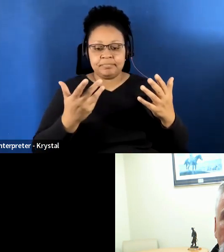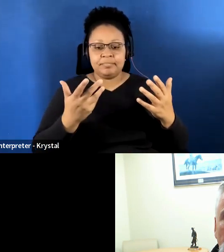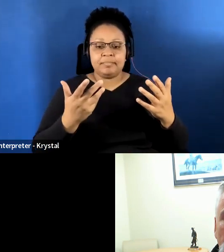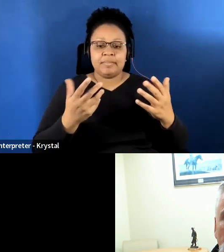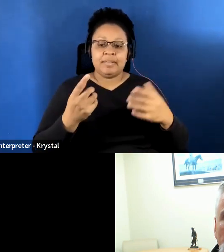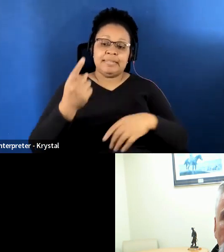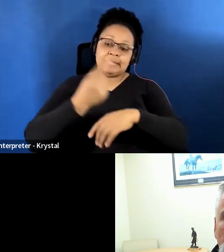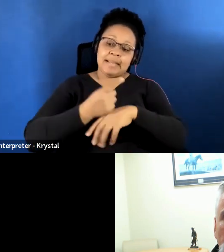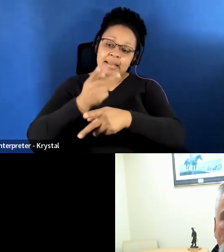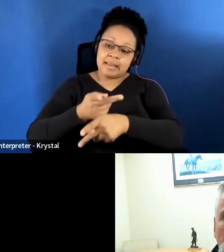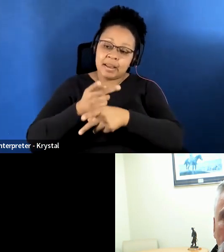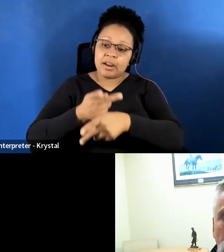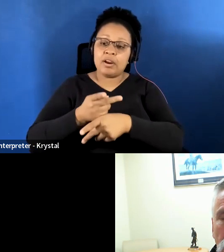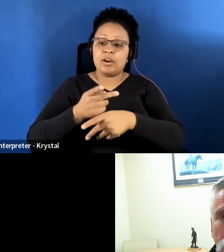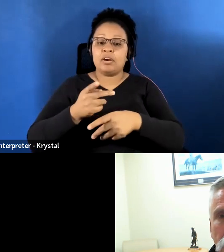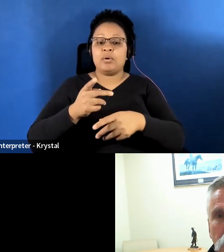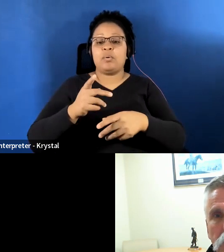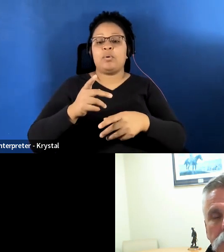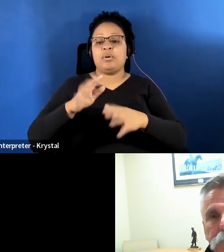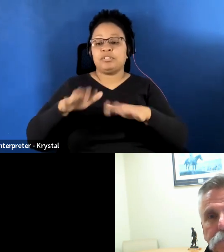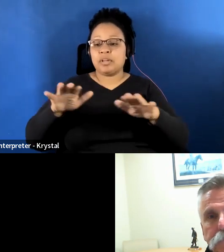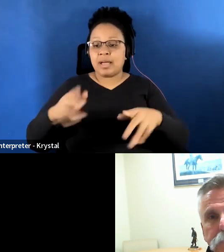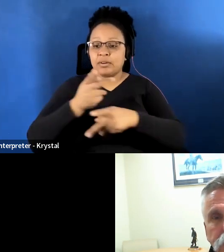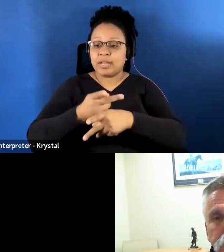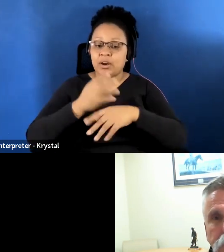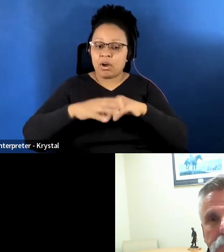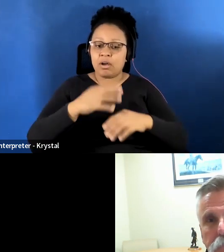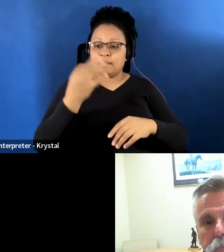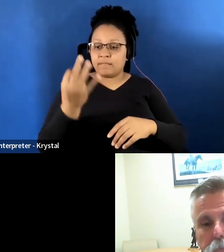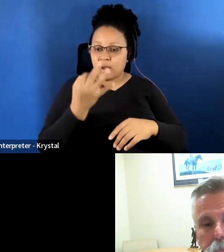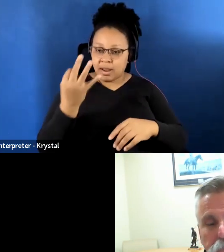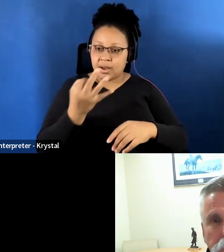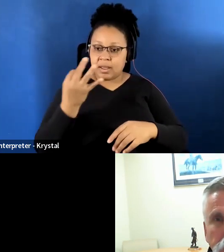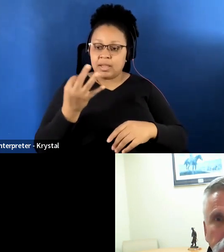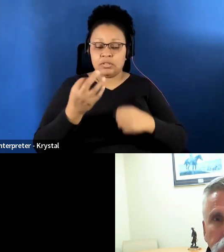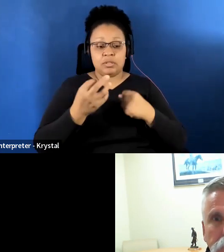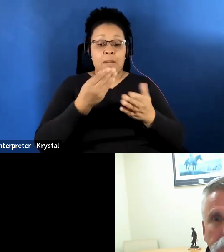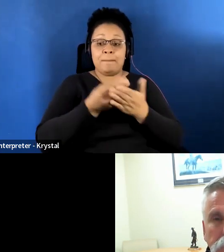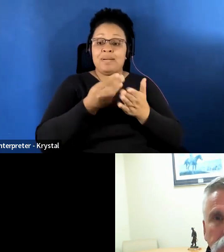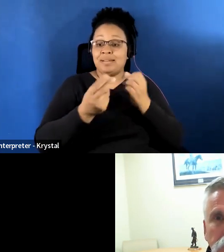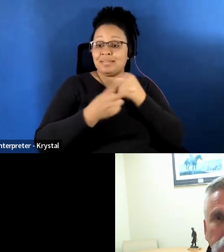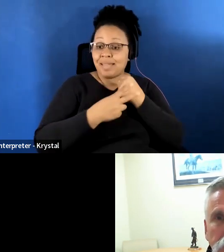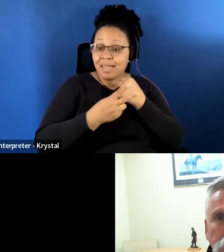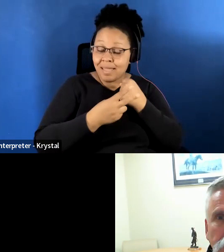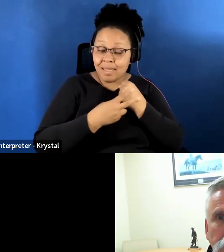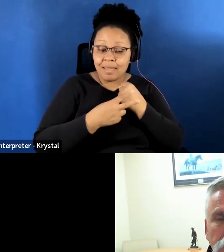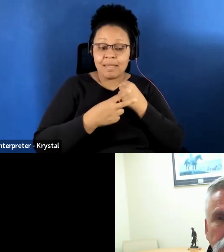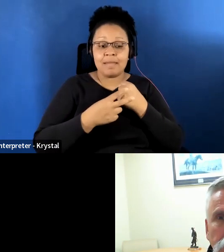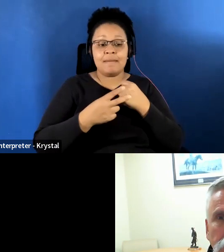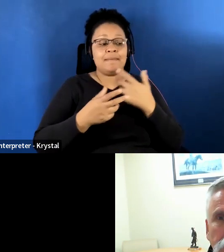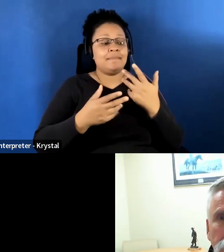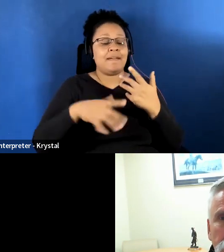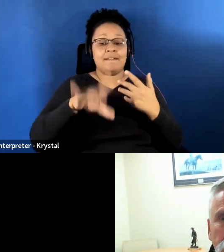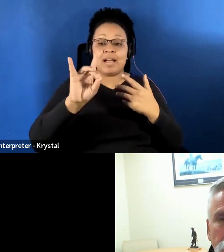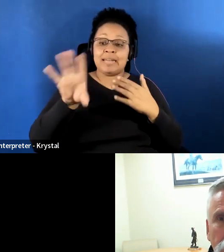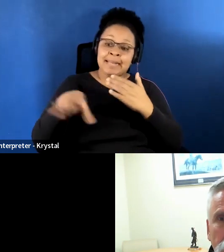daycare or childcare on that Friday. So they reported saving money on childcare, finding